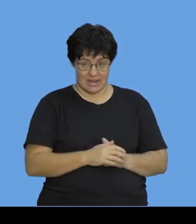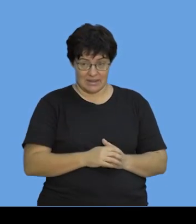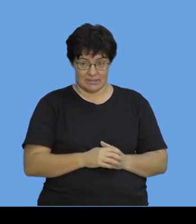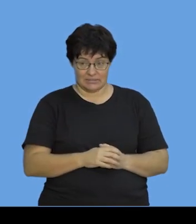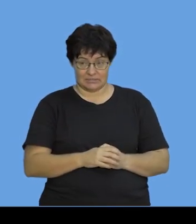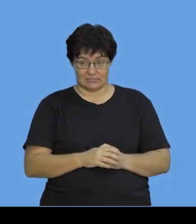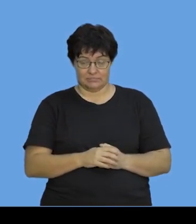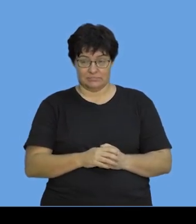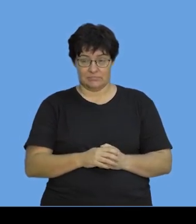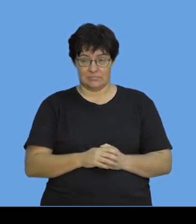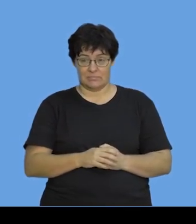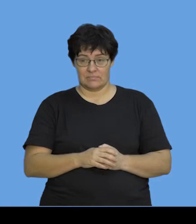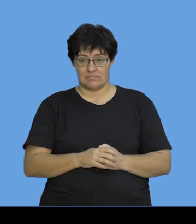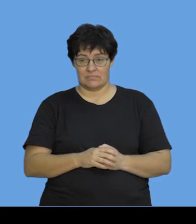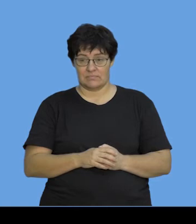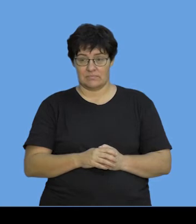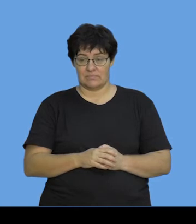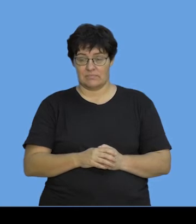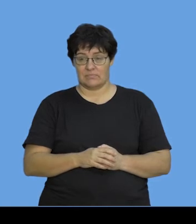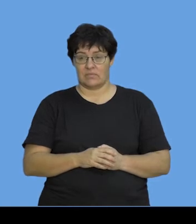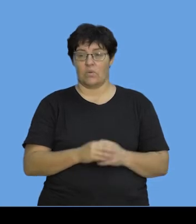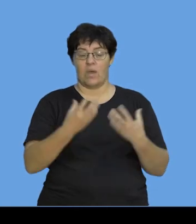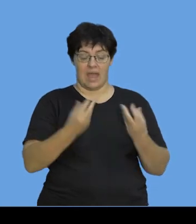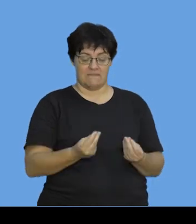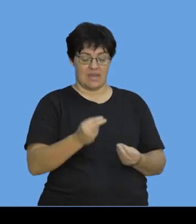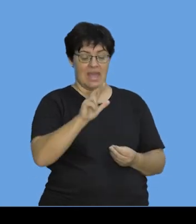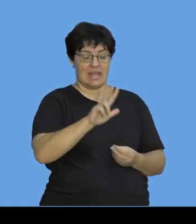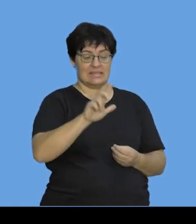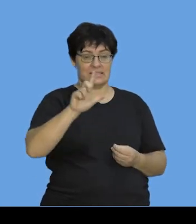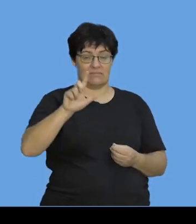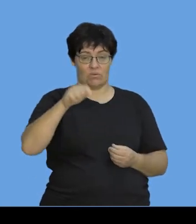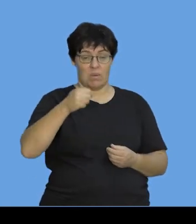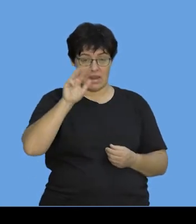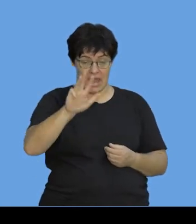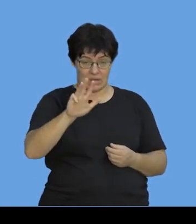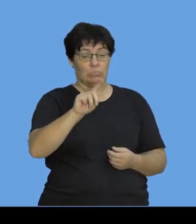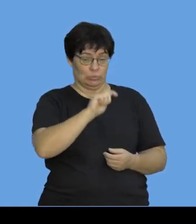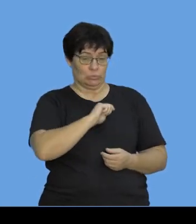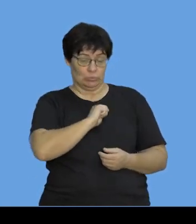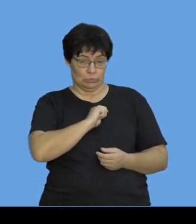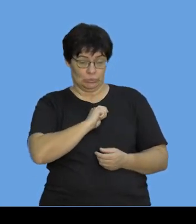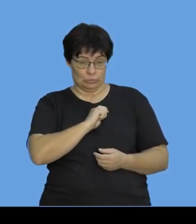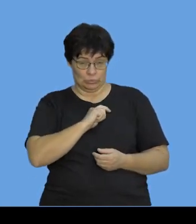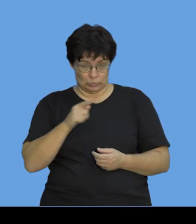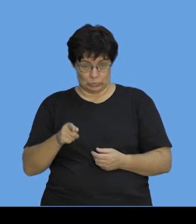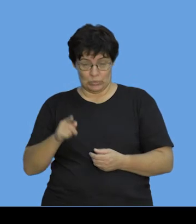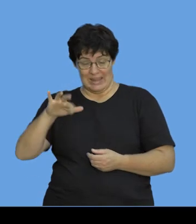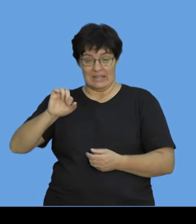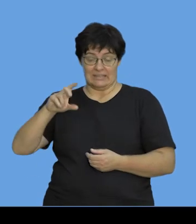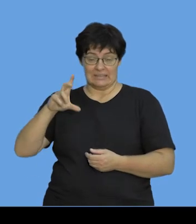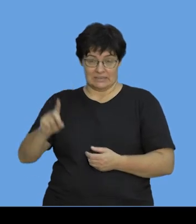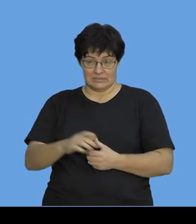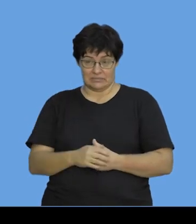to that, we have 87.9 is the actual, okay? Actual yield